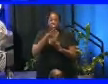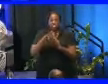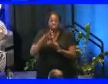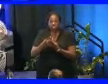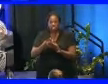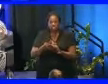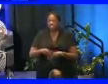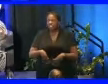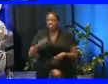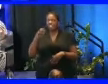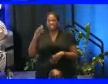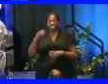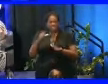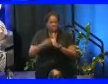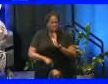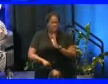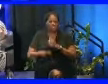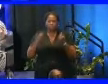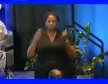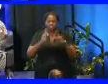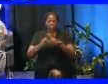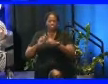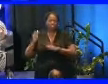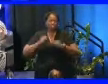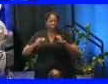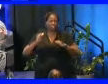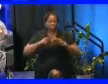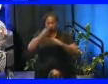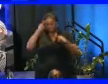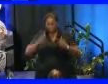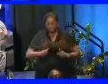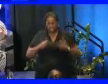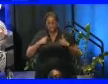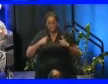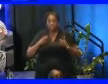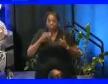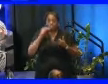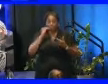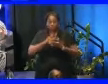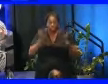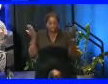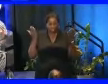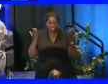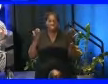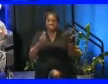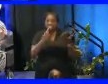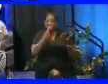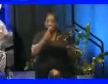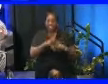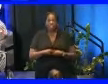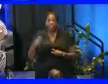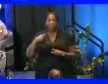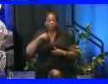19 surgeries, and having a host of drama and trauma in my life. See, homelessness, it sucks.